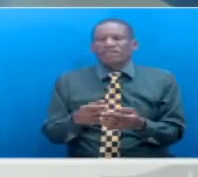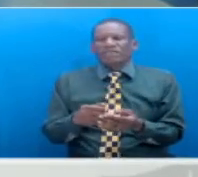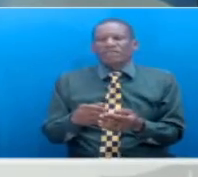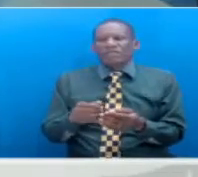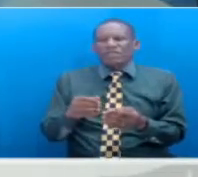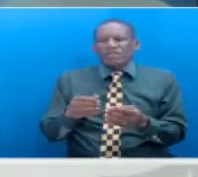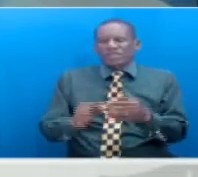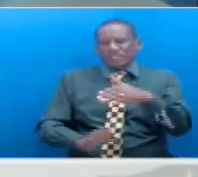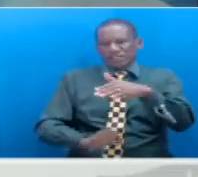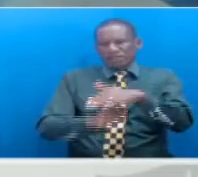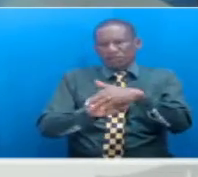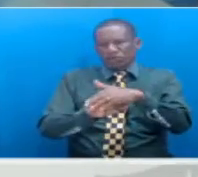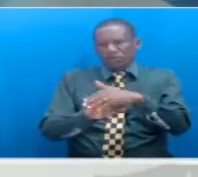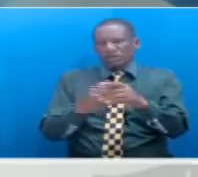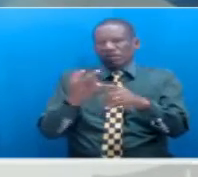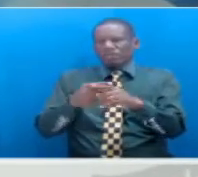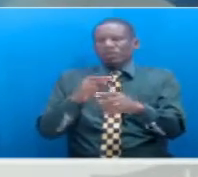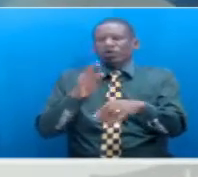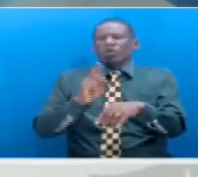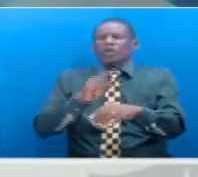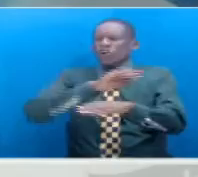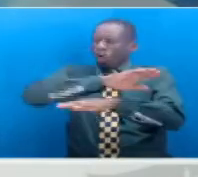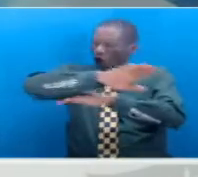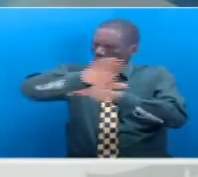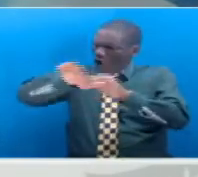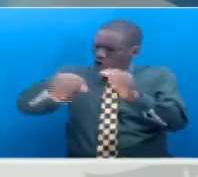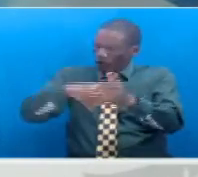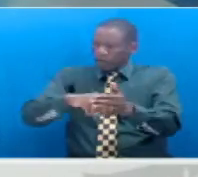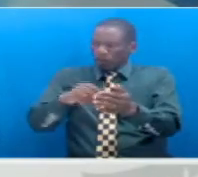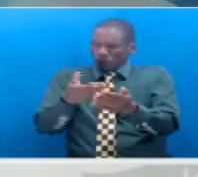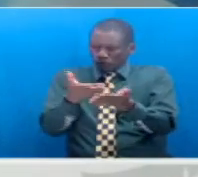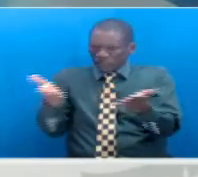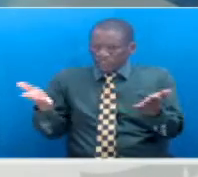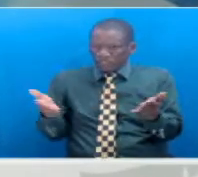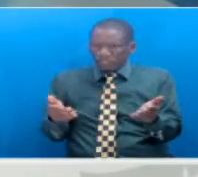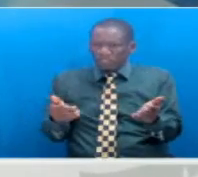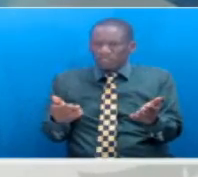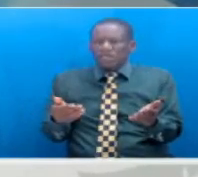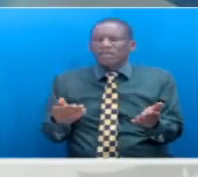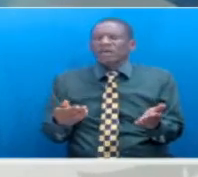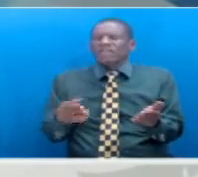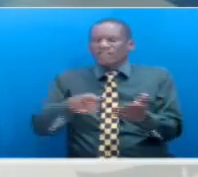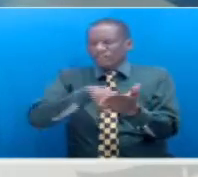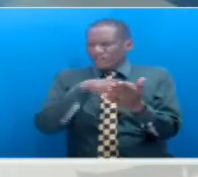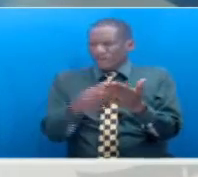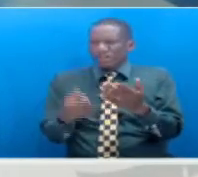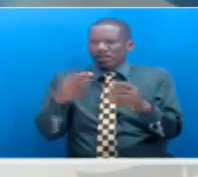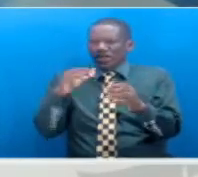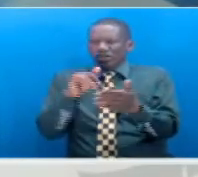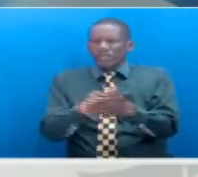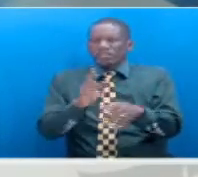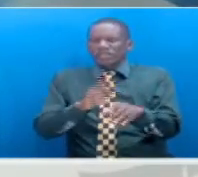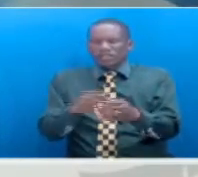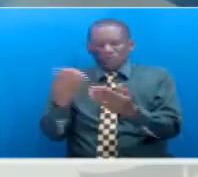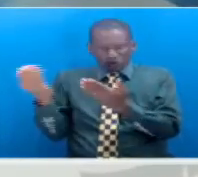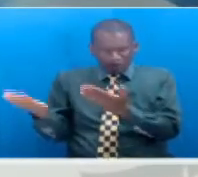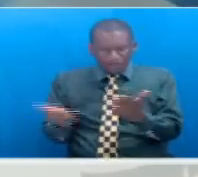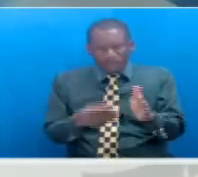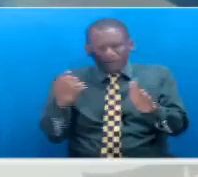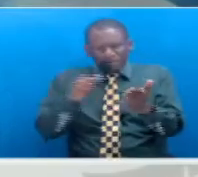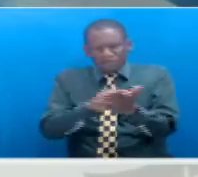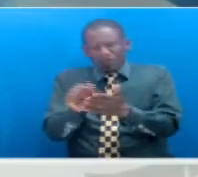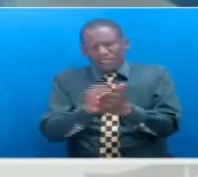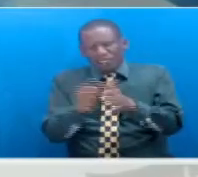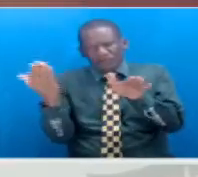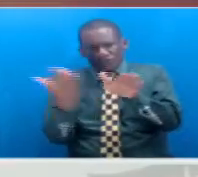the backup, then when all else is completely kaput, then we bring up the physical